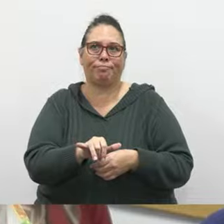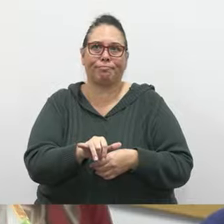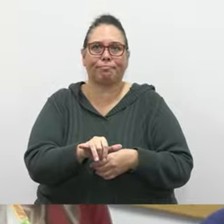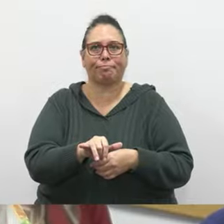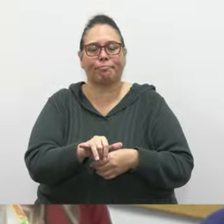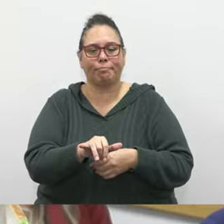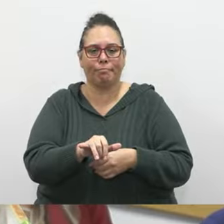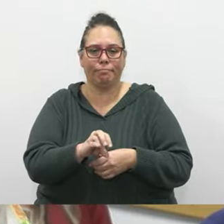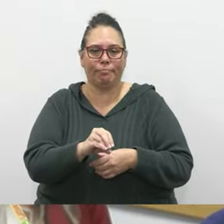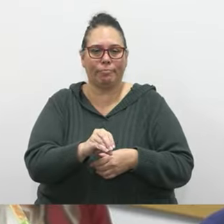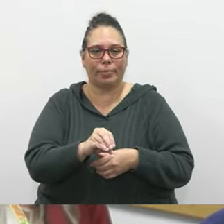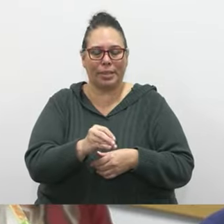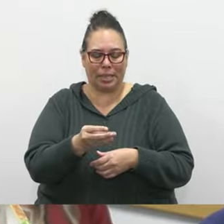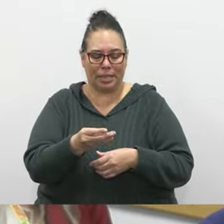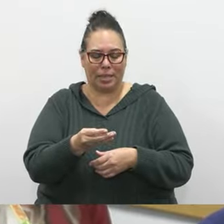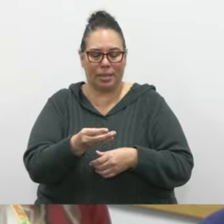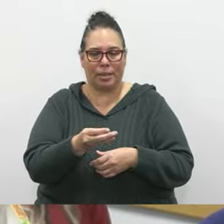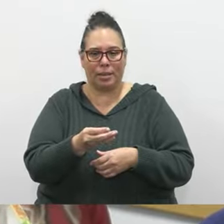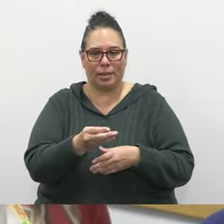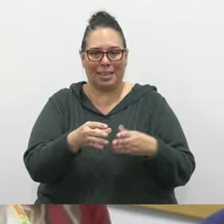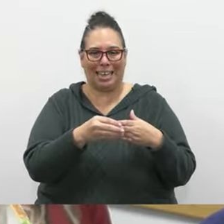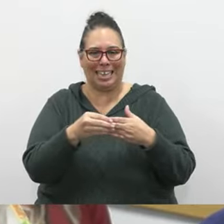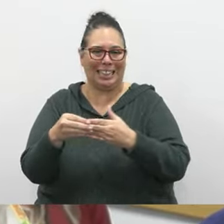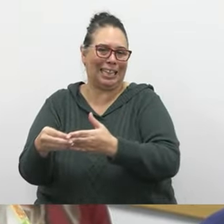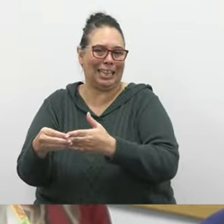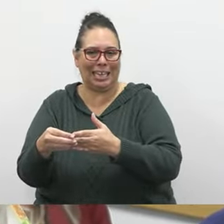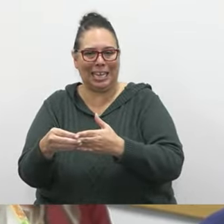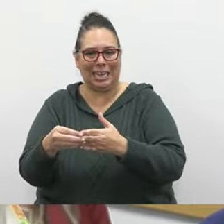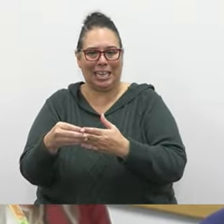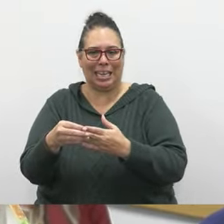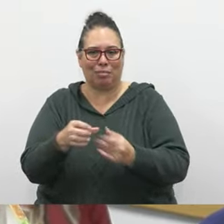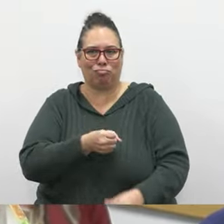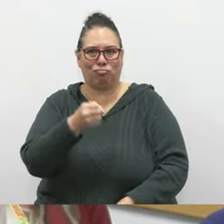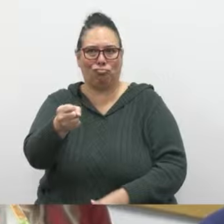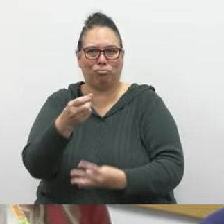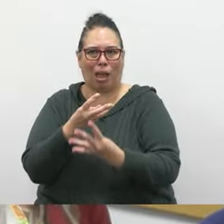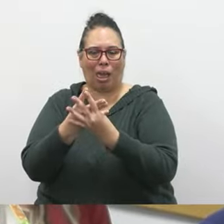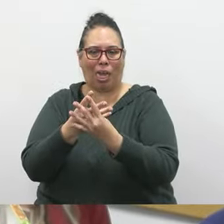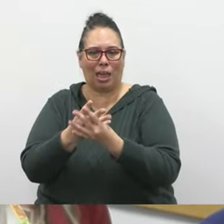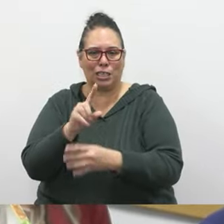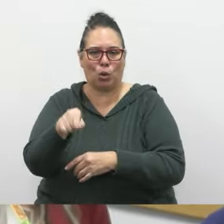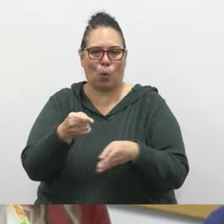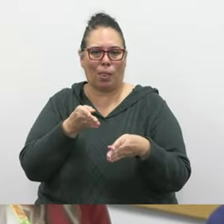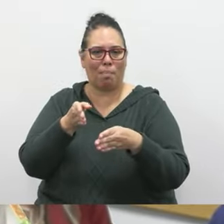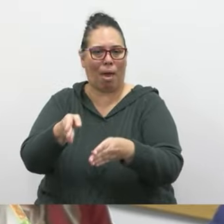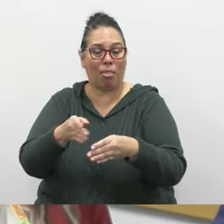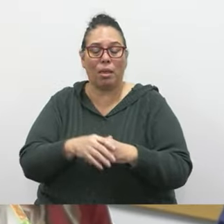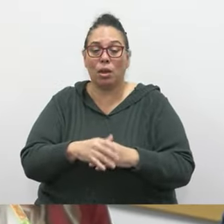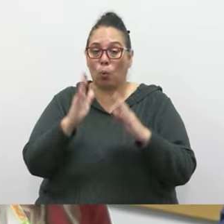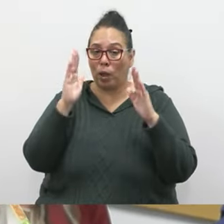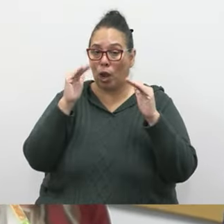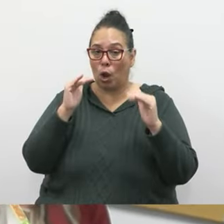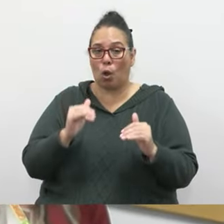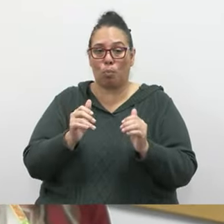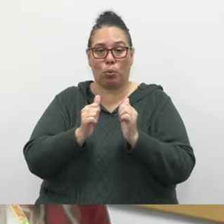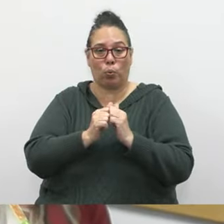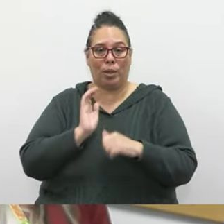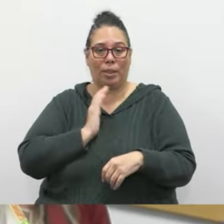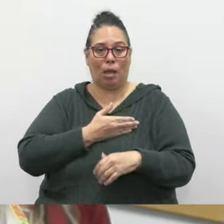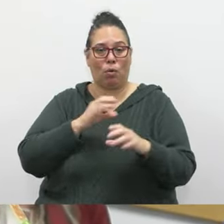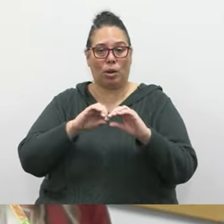the path that leads to perhaps incarceration is the only path available to them. We hope that with Piles, we can show